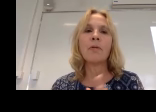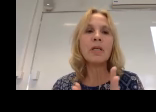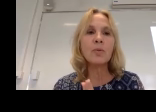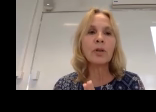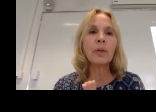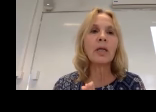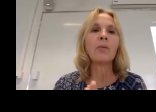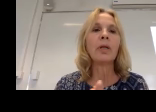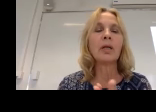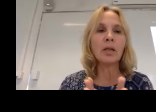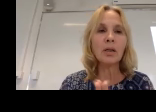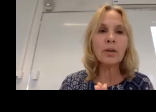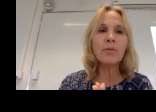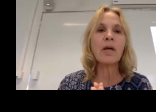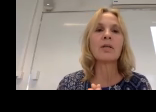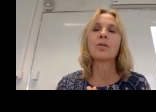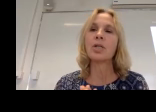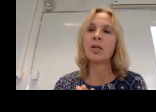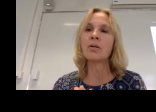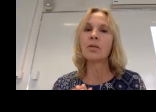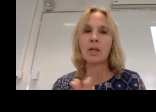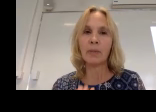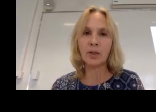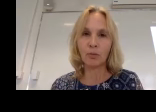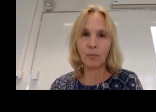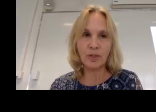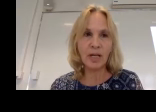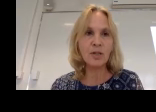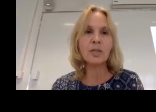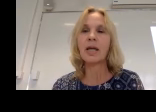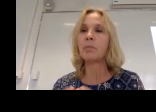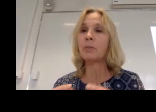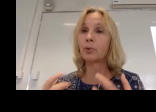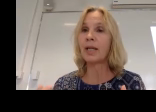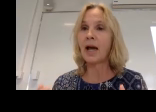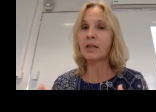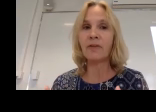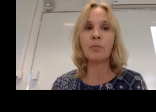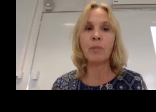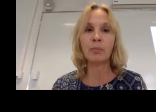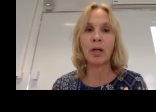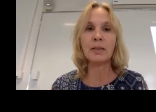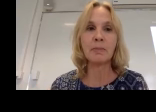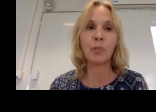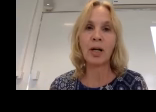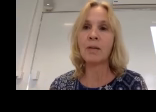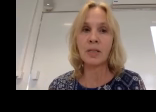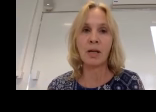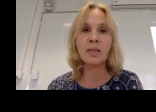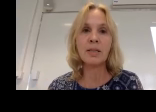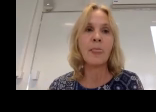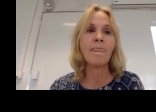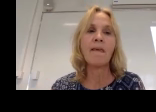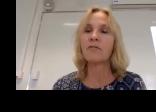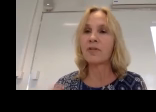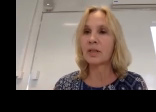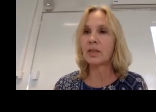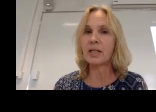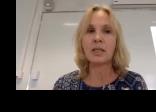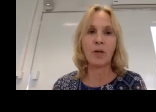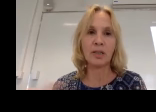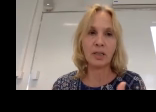So from this work, we can conclude that shared sublexical representations can be pre-activated by prime signs